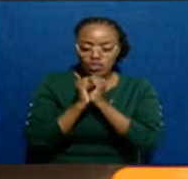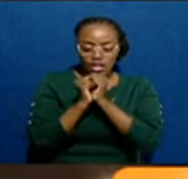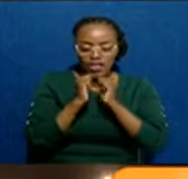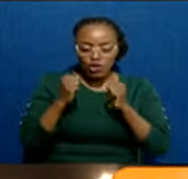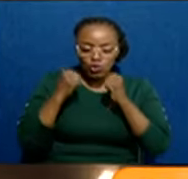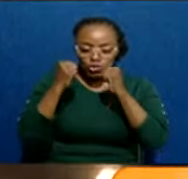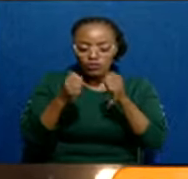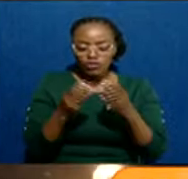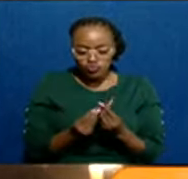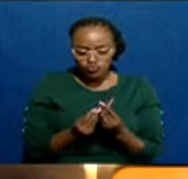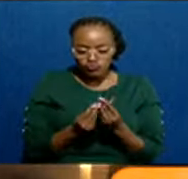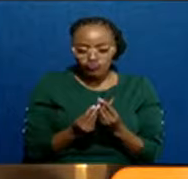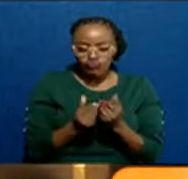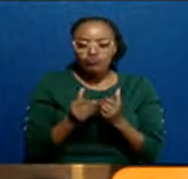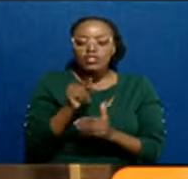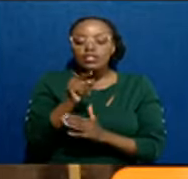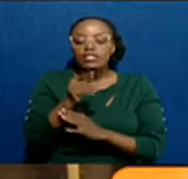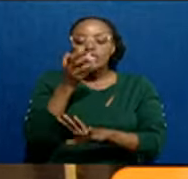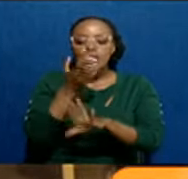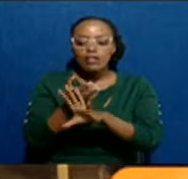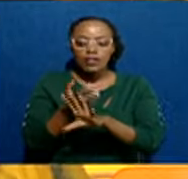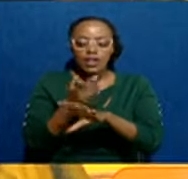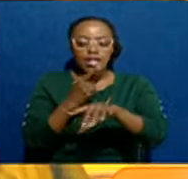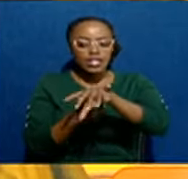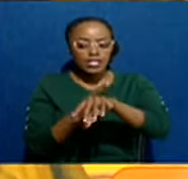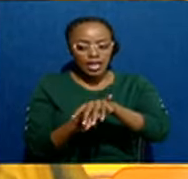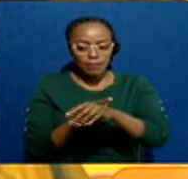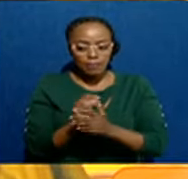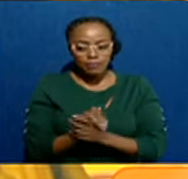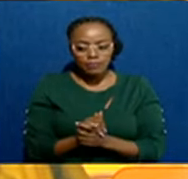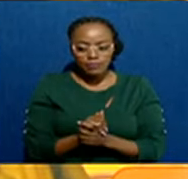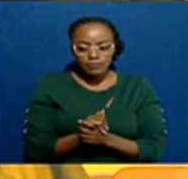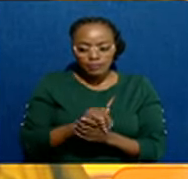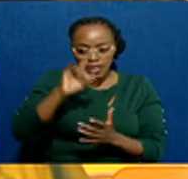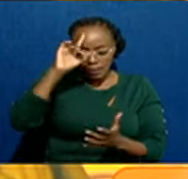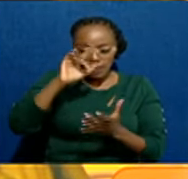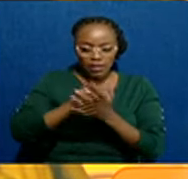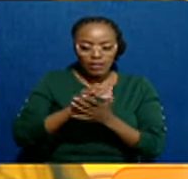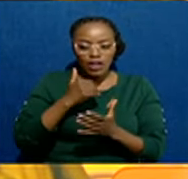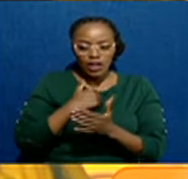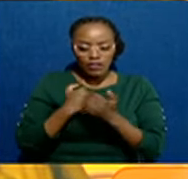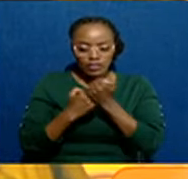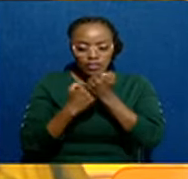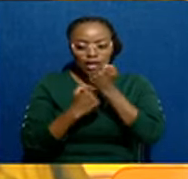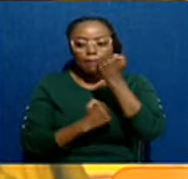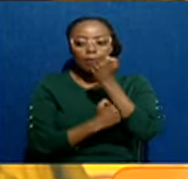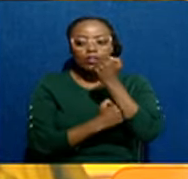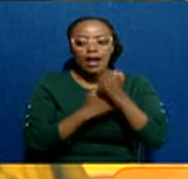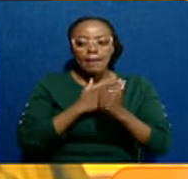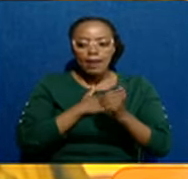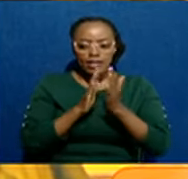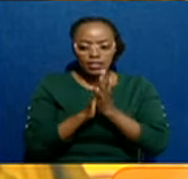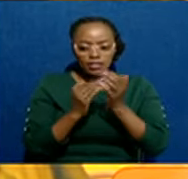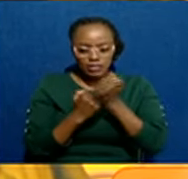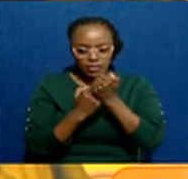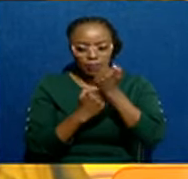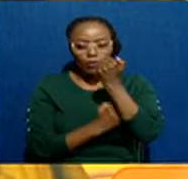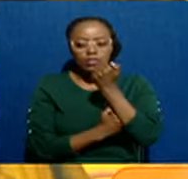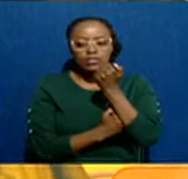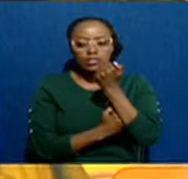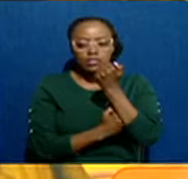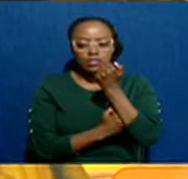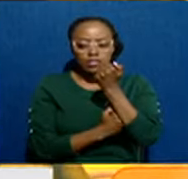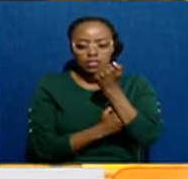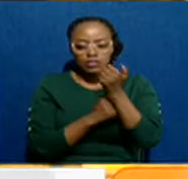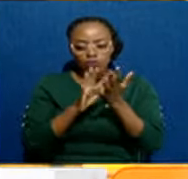to navigate through this difficult period. I believe my support and the support of